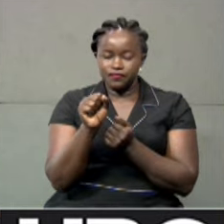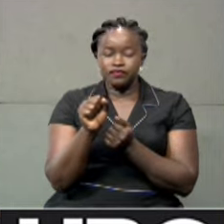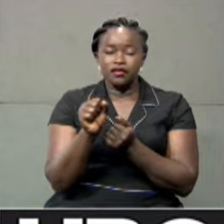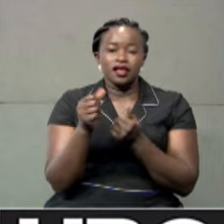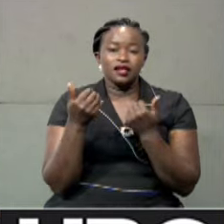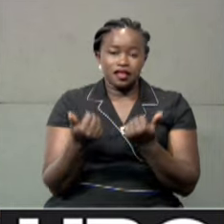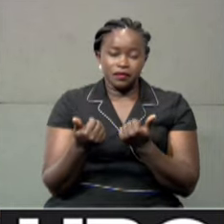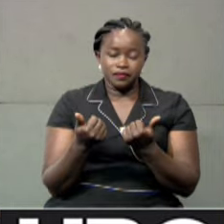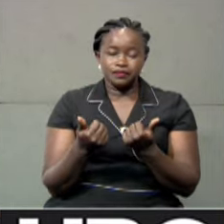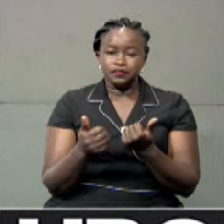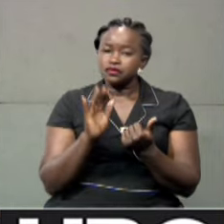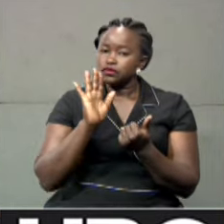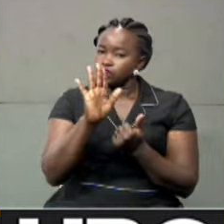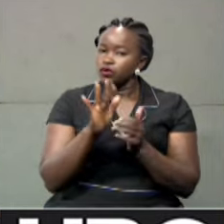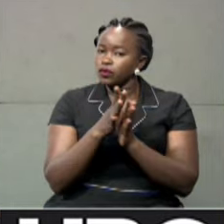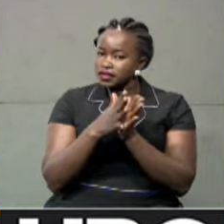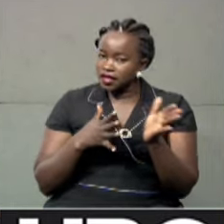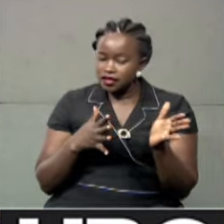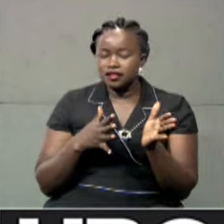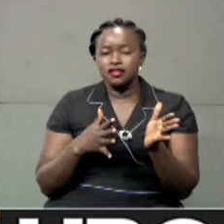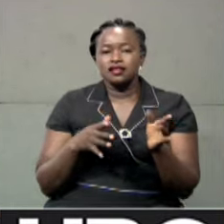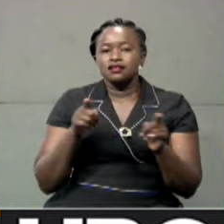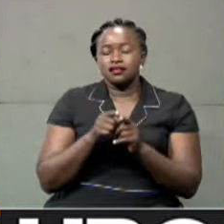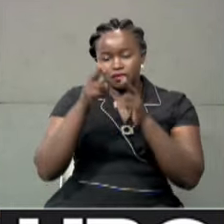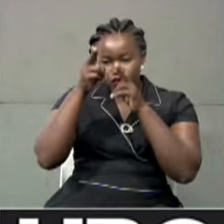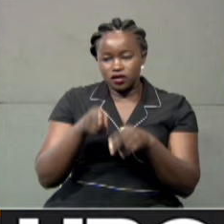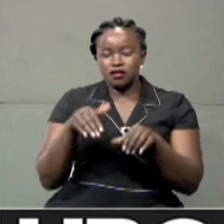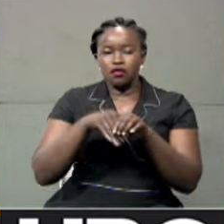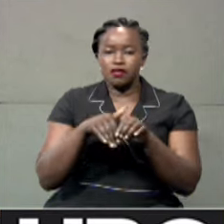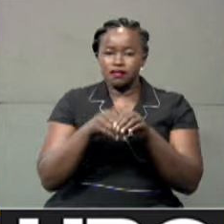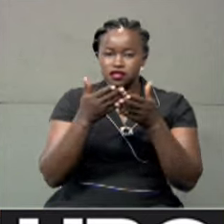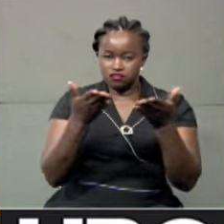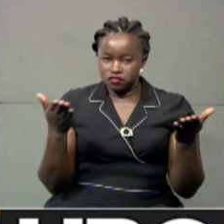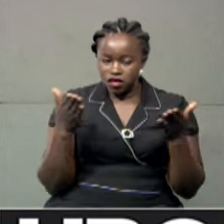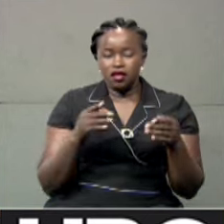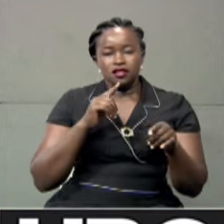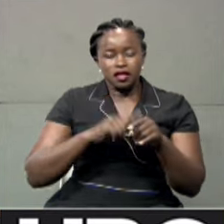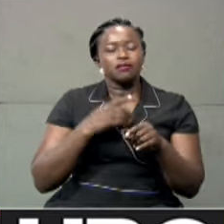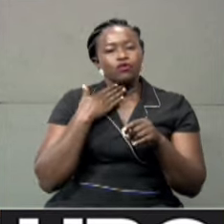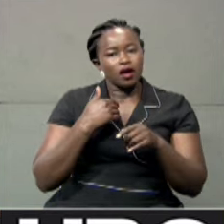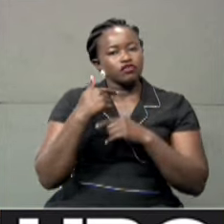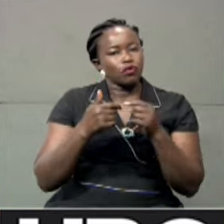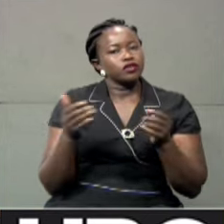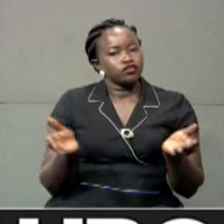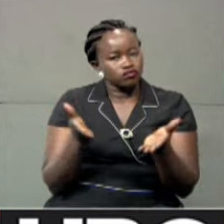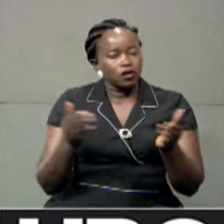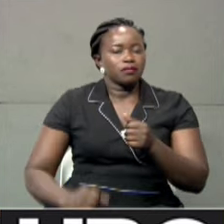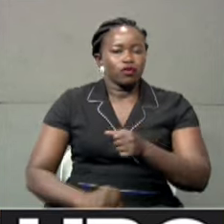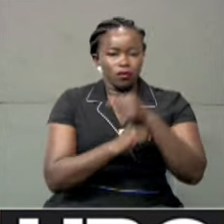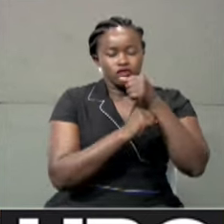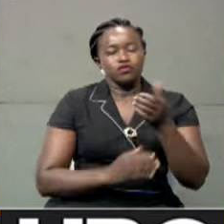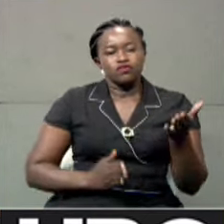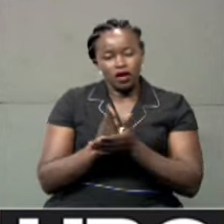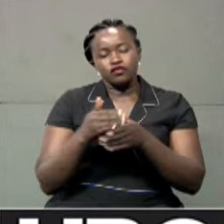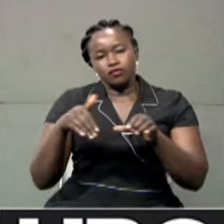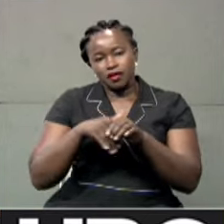Your Excellency and Honourable Members, in furtherance to the rights of members to